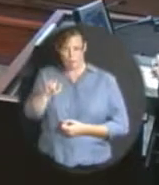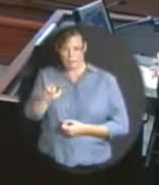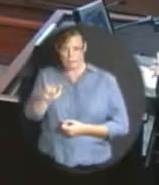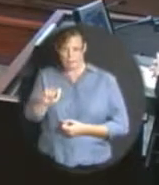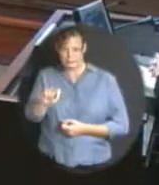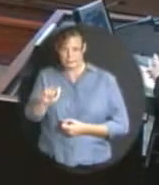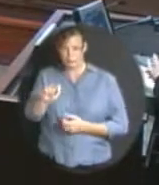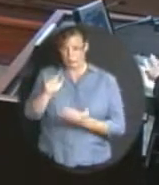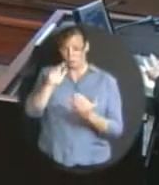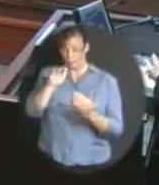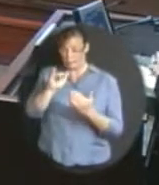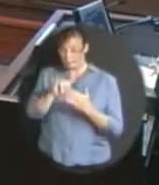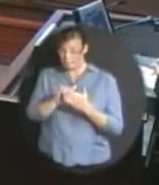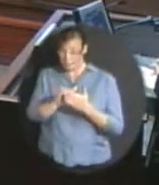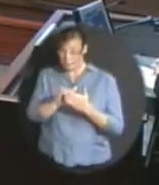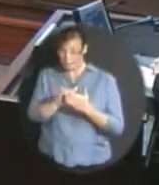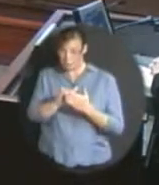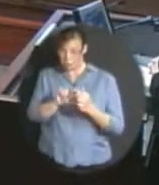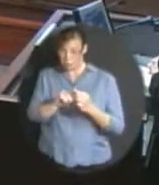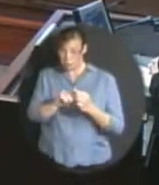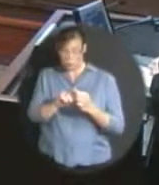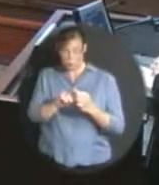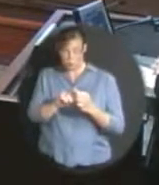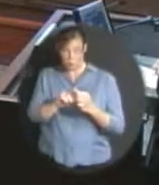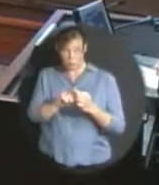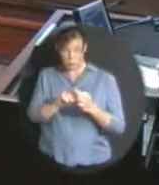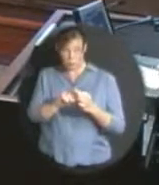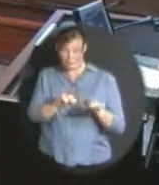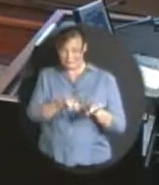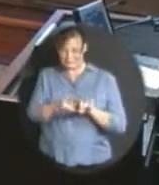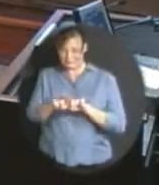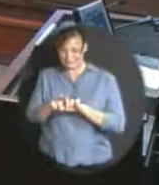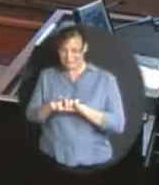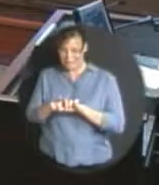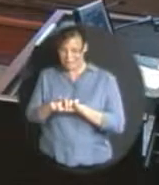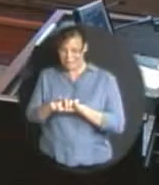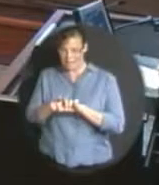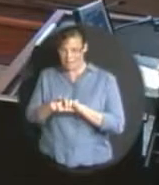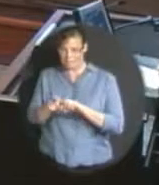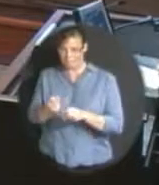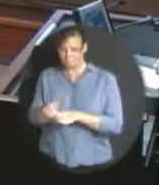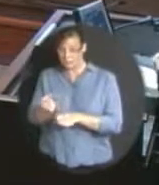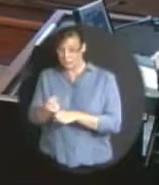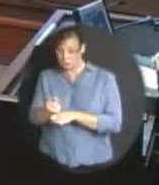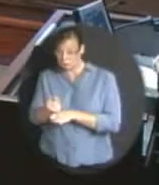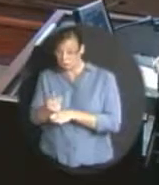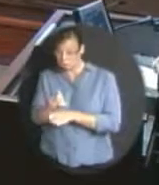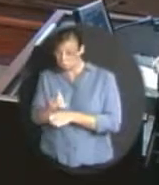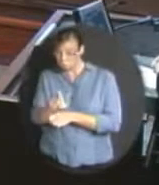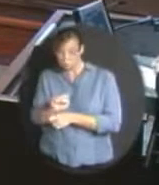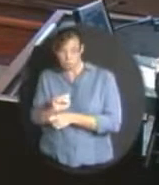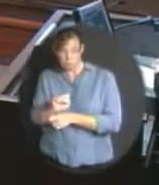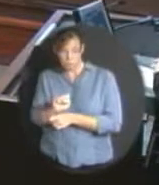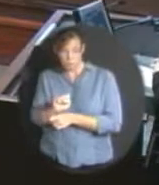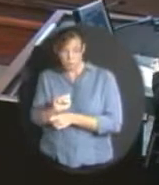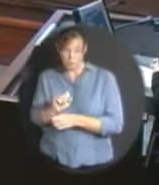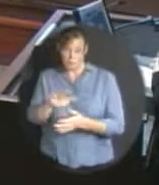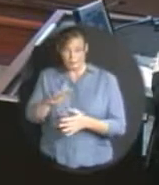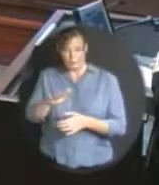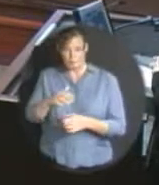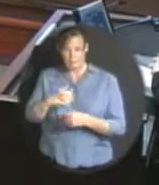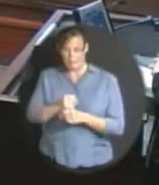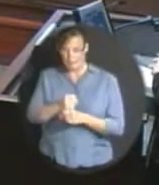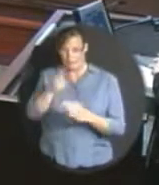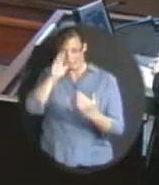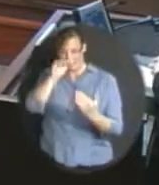we expect that to be the same grant, be able to get the same grant next year? We've kind of created an